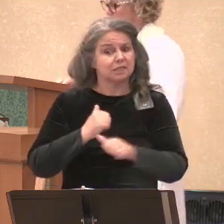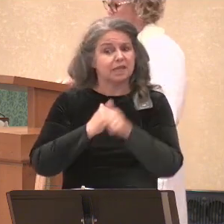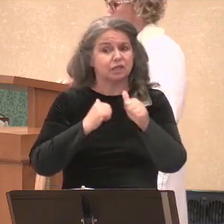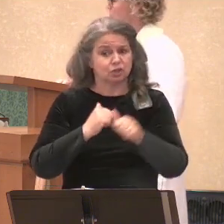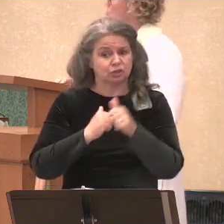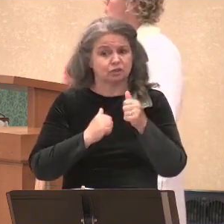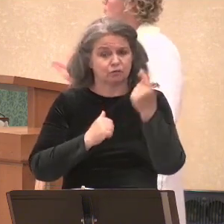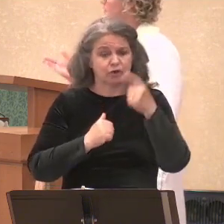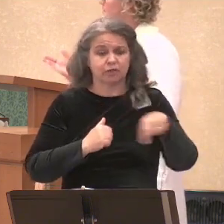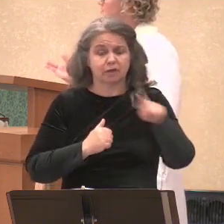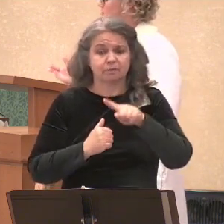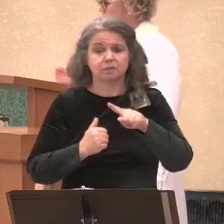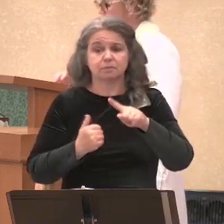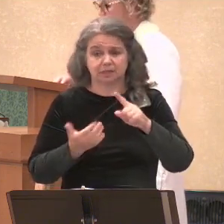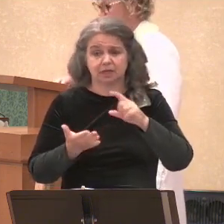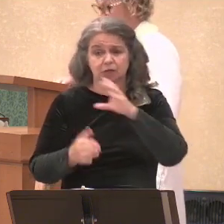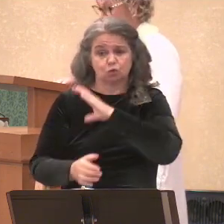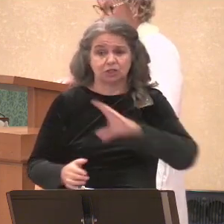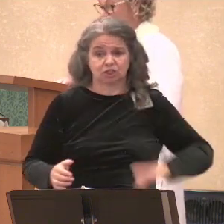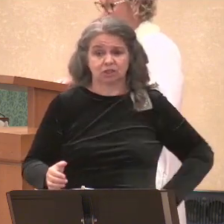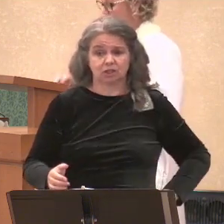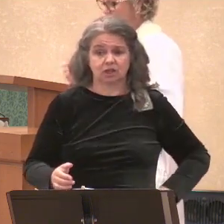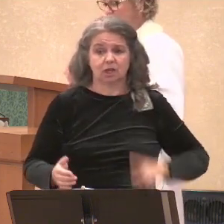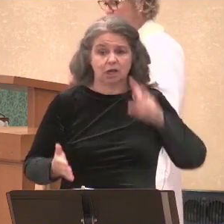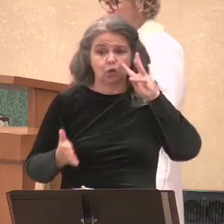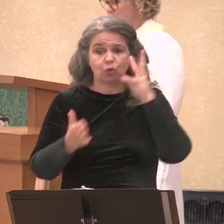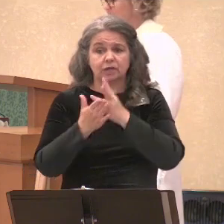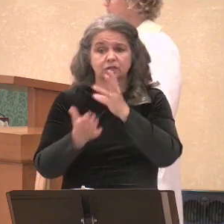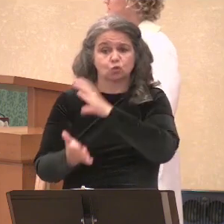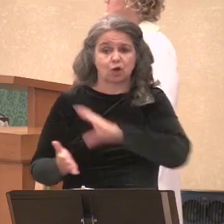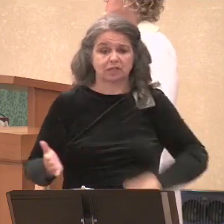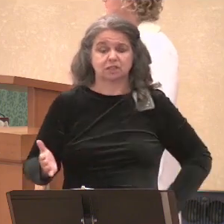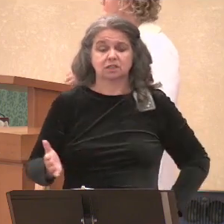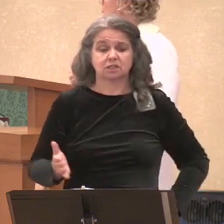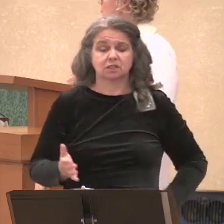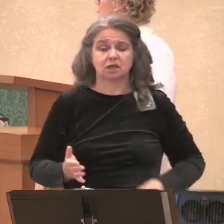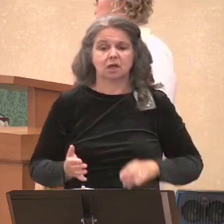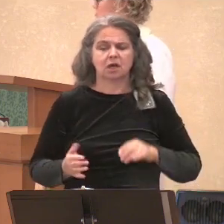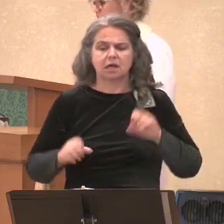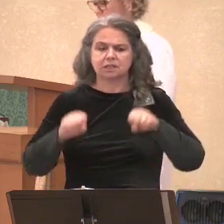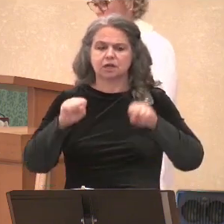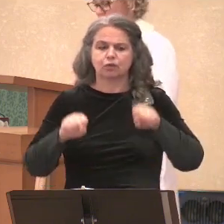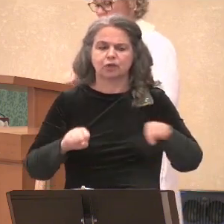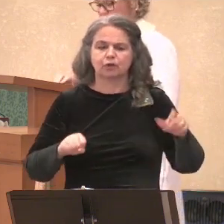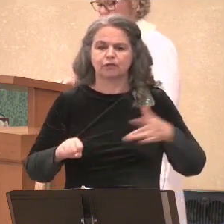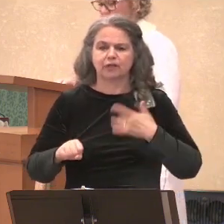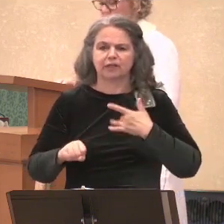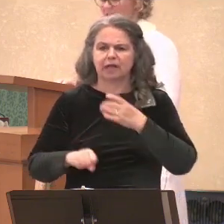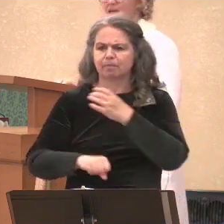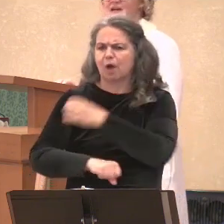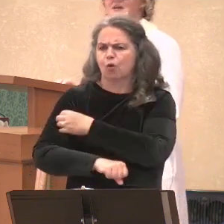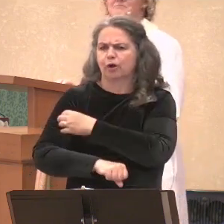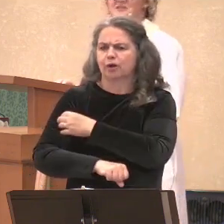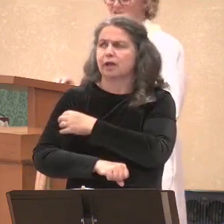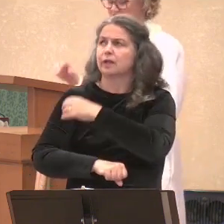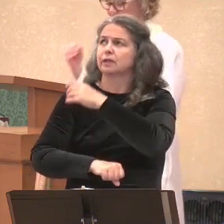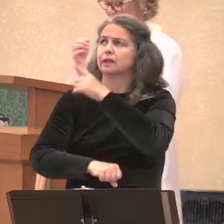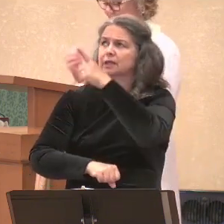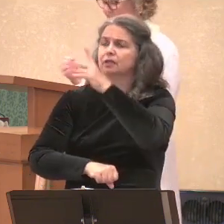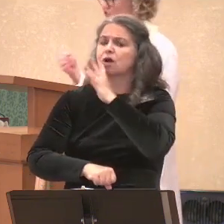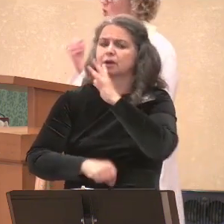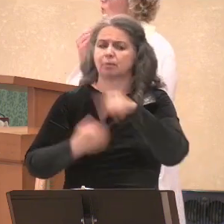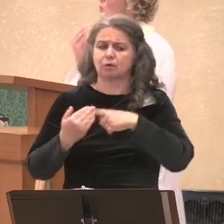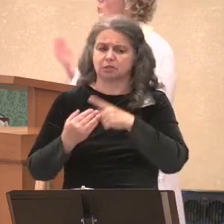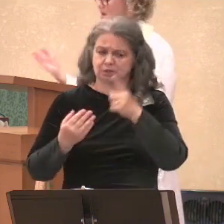be a Christian or a witness to Christ. I doubt they were feeling this power that Jesus spoke of because